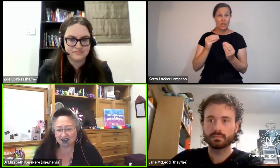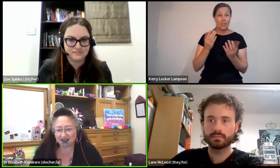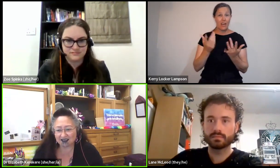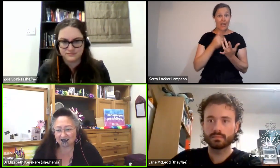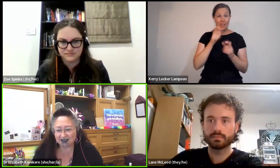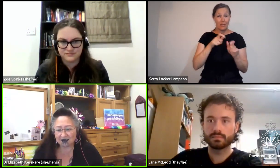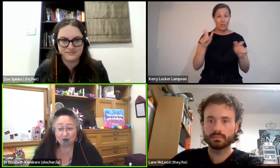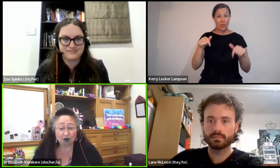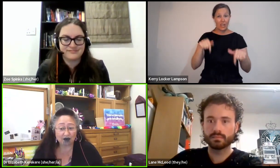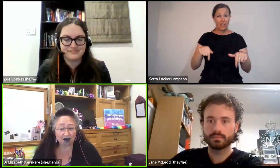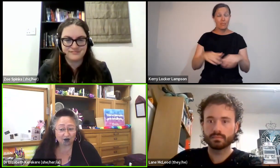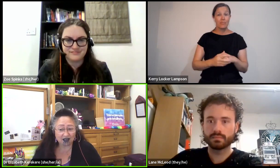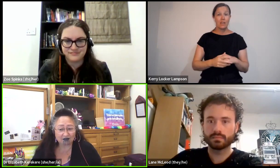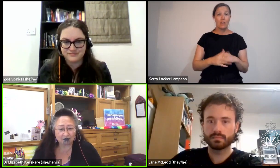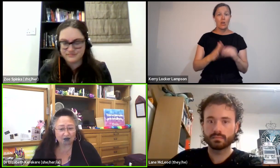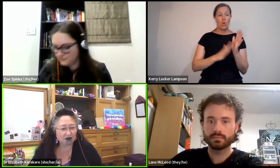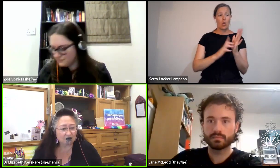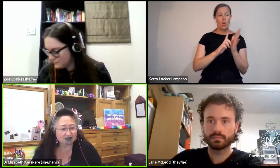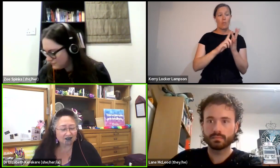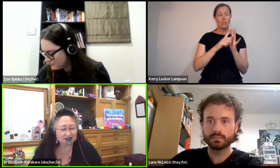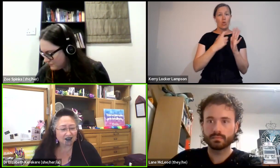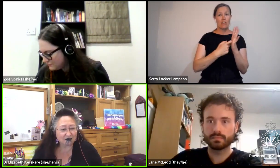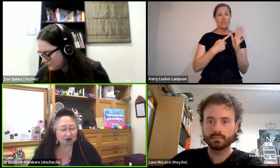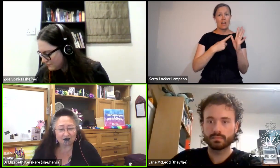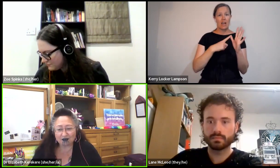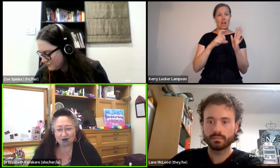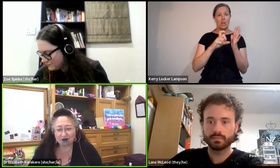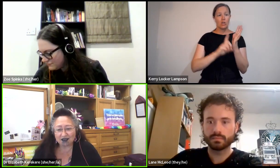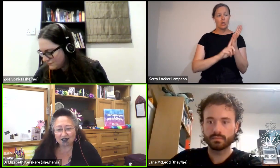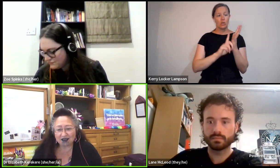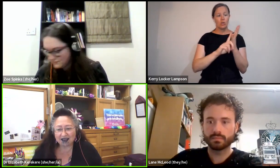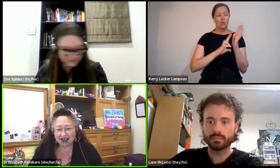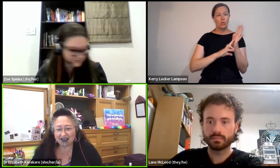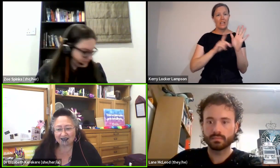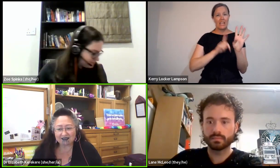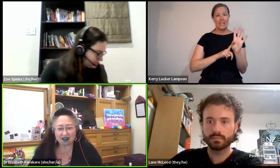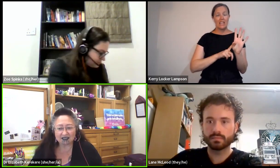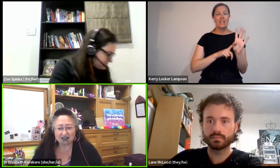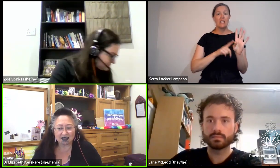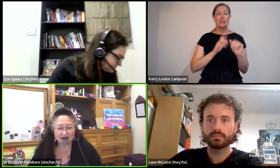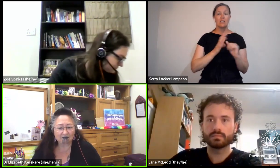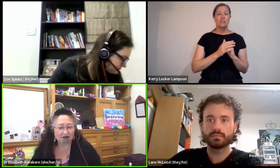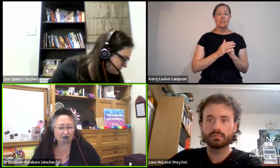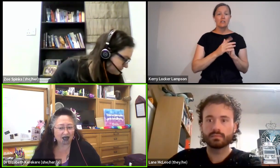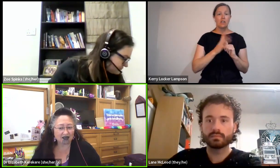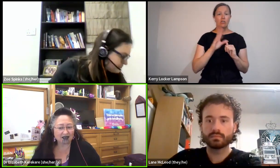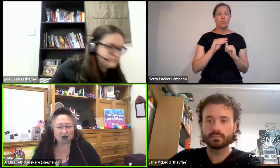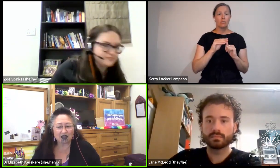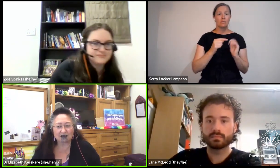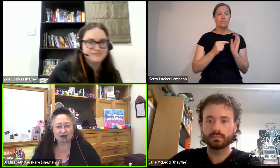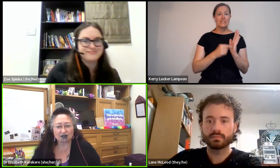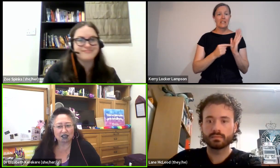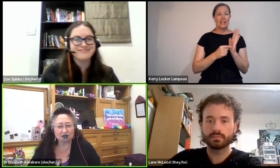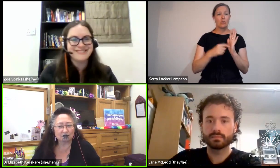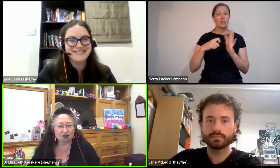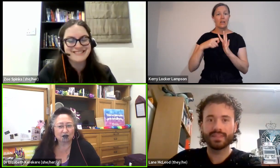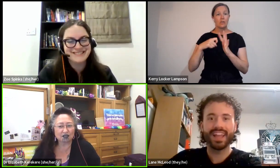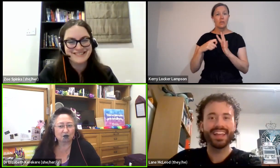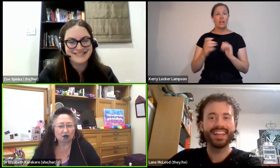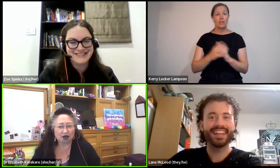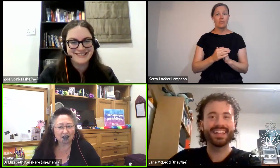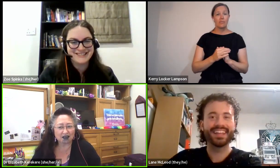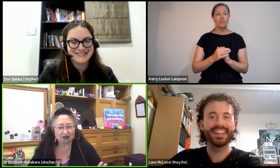with Moira Clooney from Te Ngākau Kahukura. And I see that, Mani, that you're here. Don't need to put